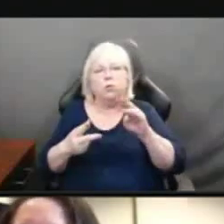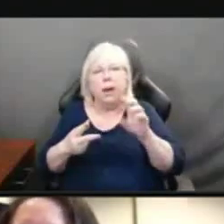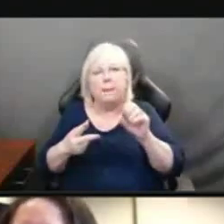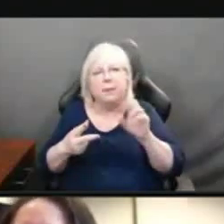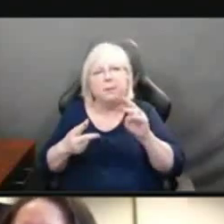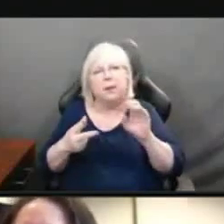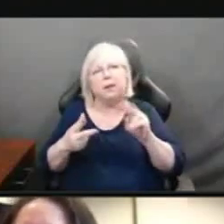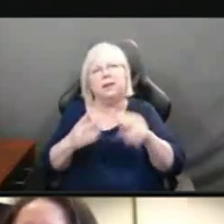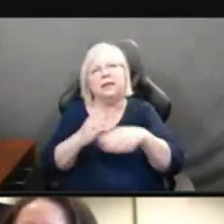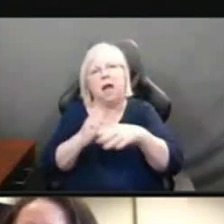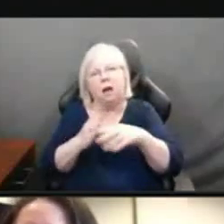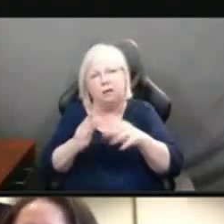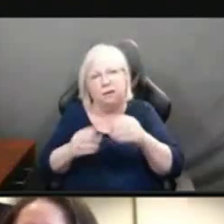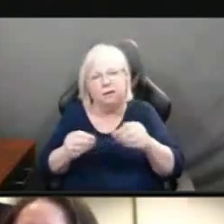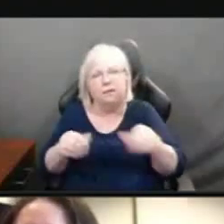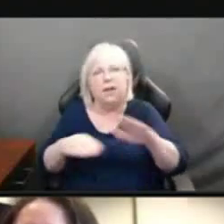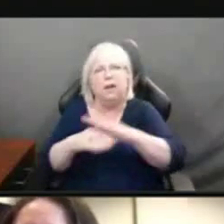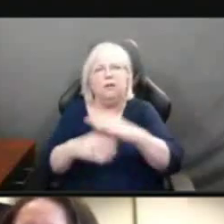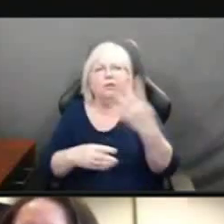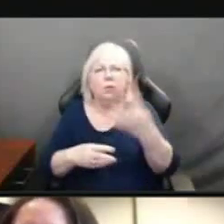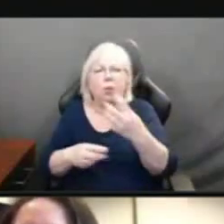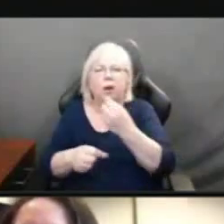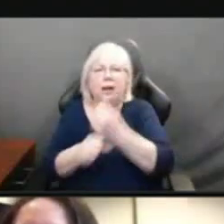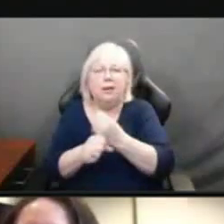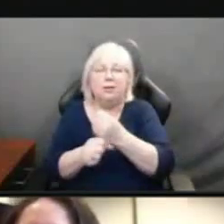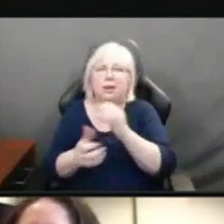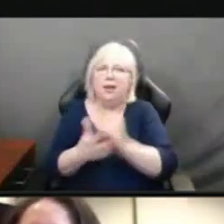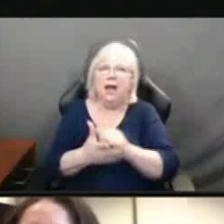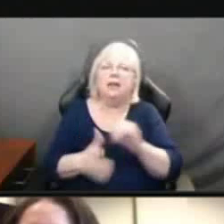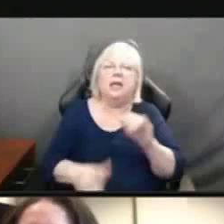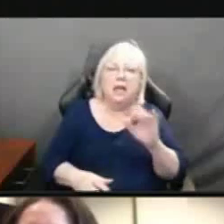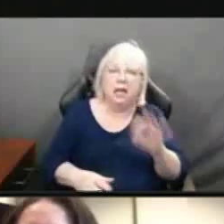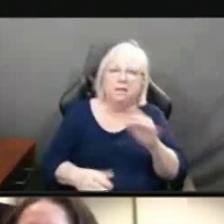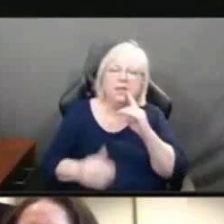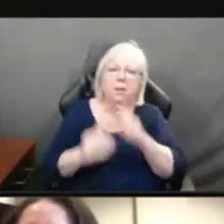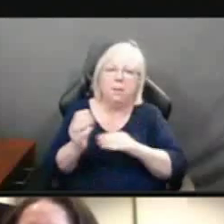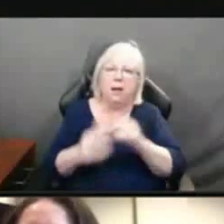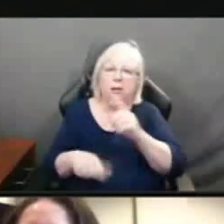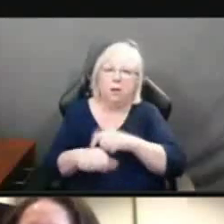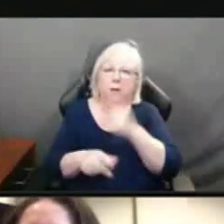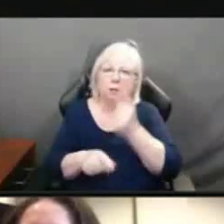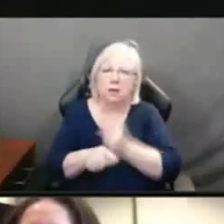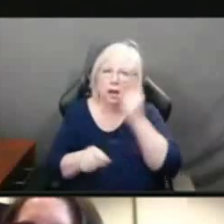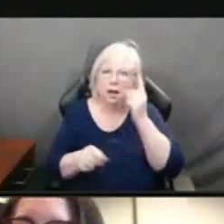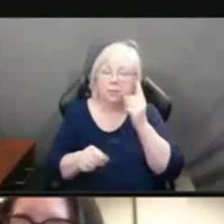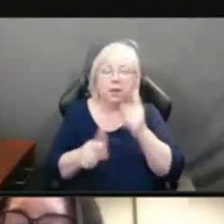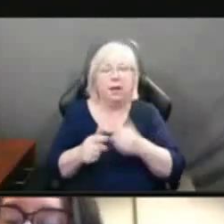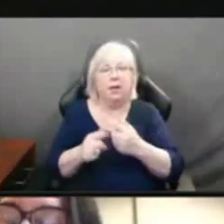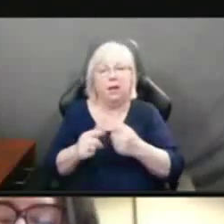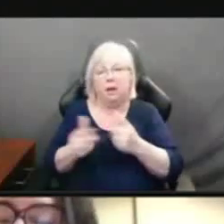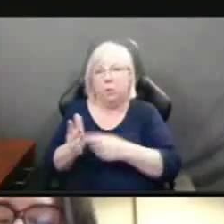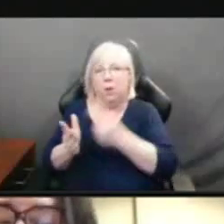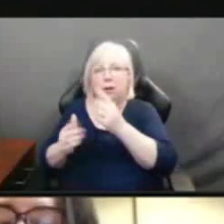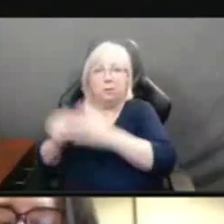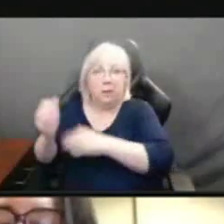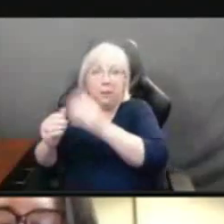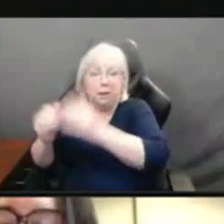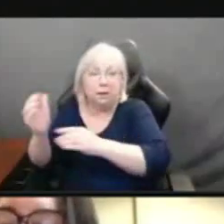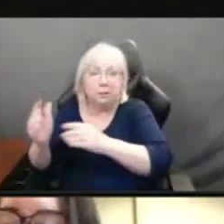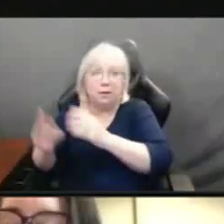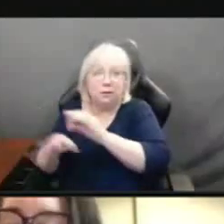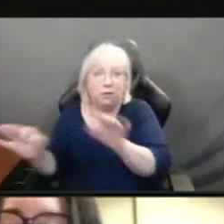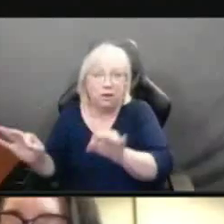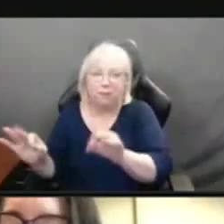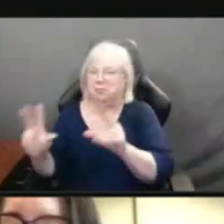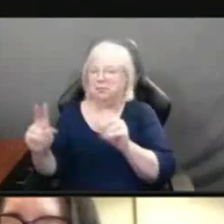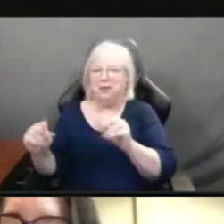build. That's if they're on time. Then once we build them, they're not free. Now